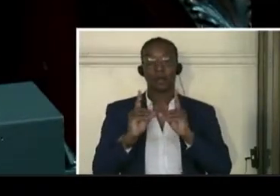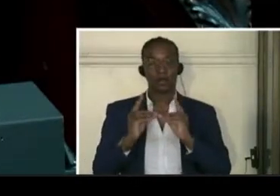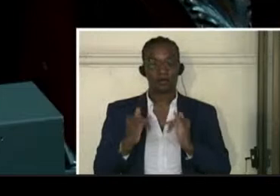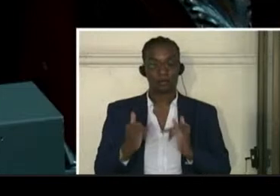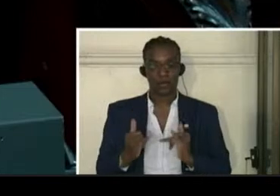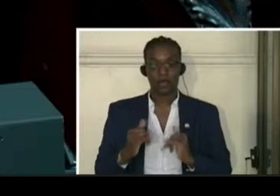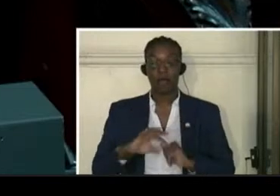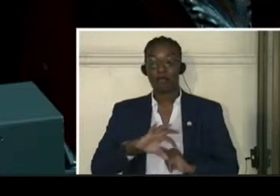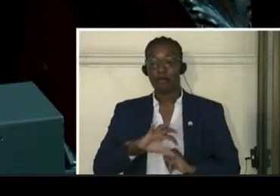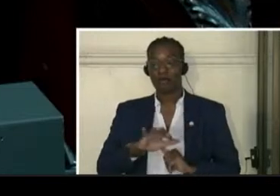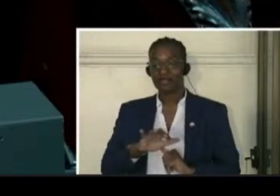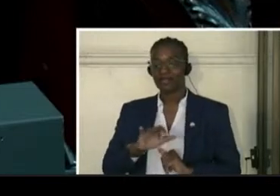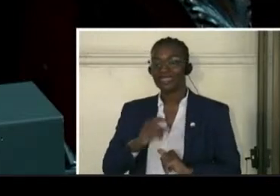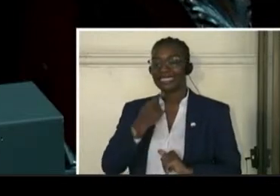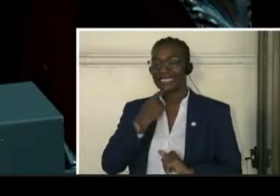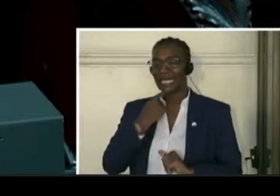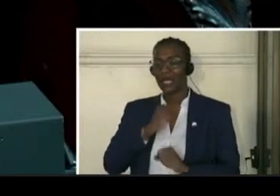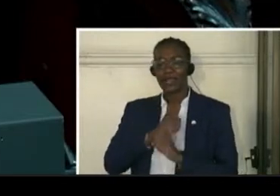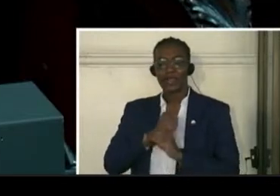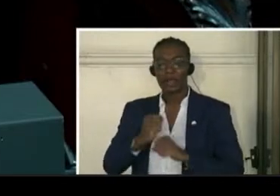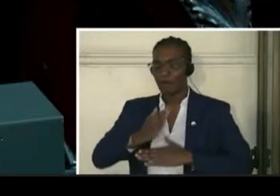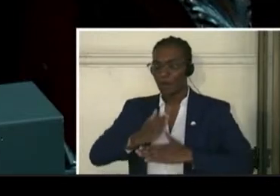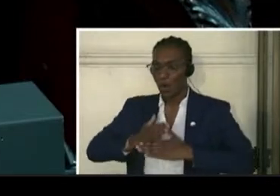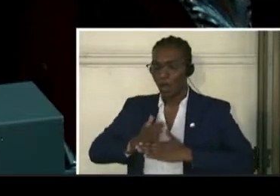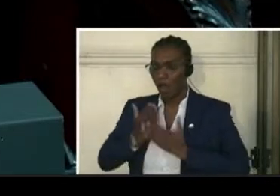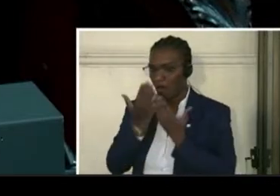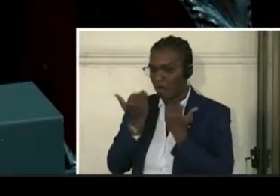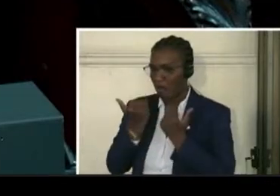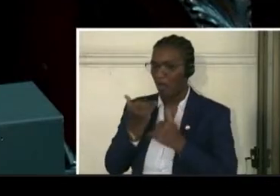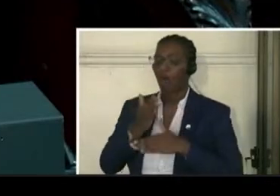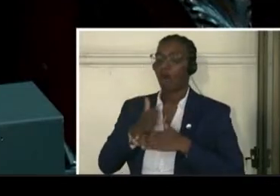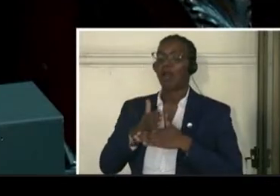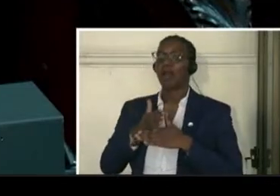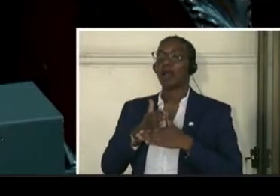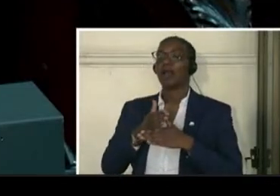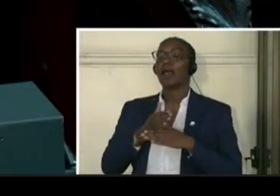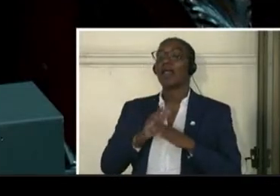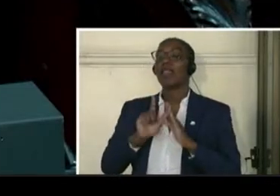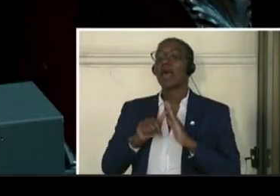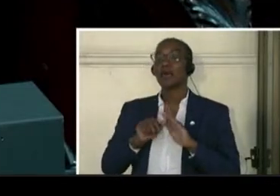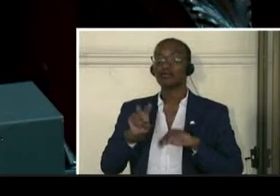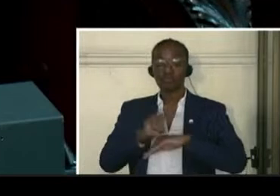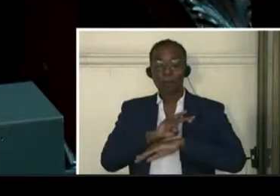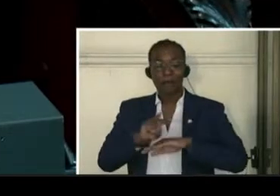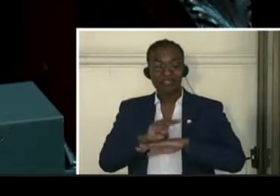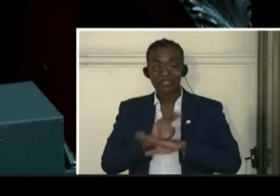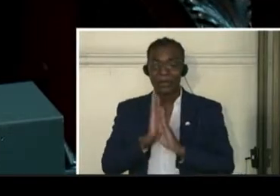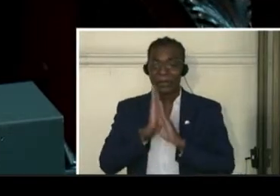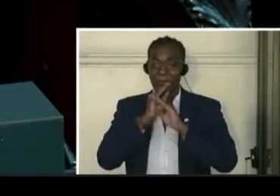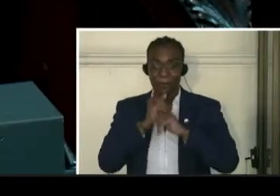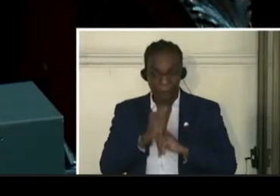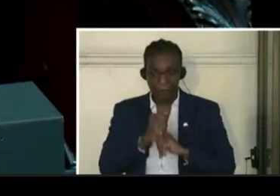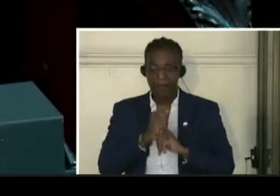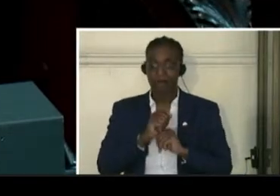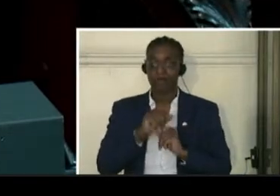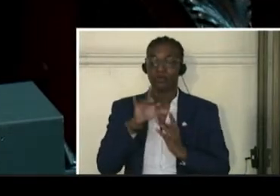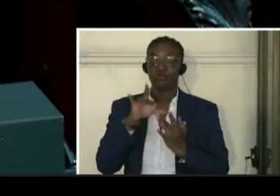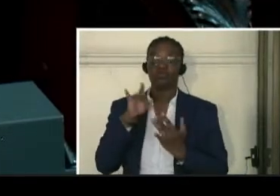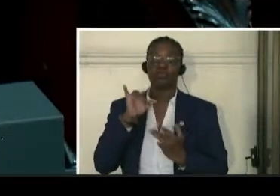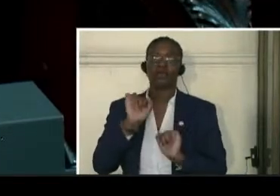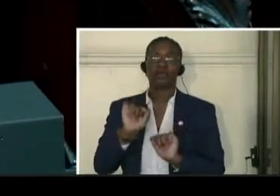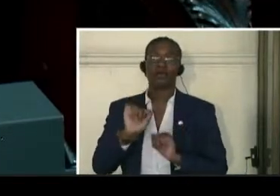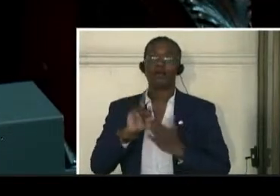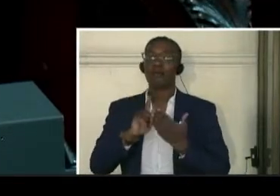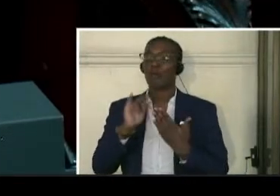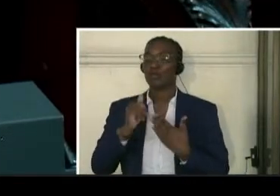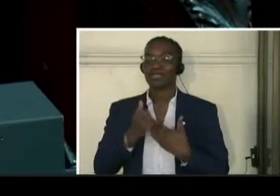national competency in terms of the constitution. Lack of supervision of implementing agents appointed by them. Project take